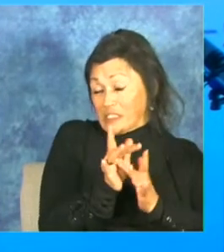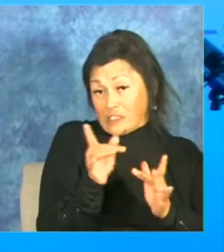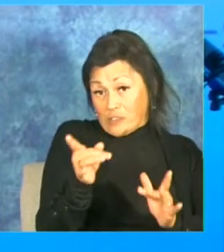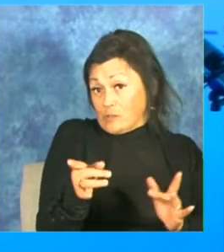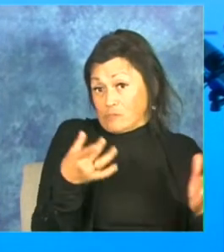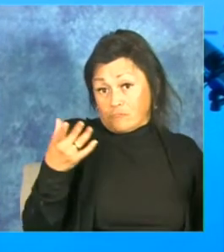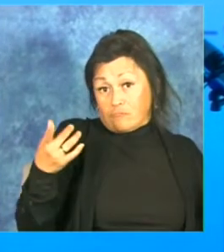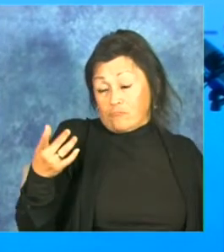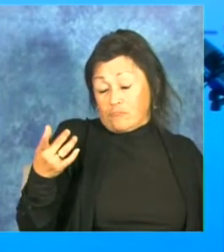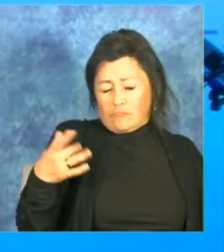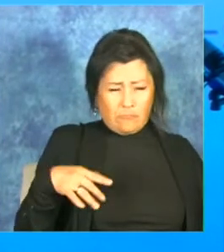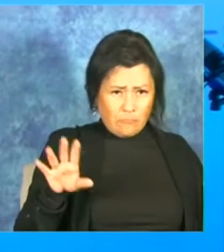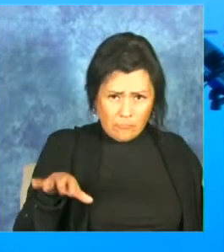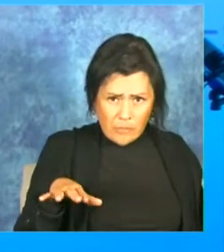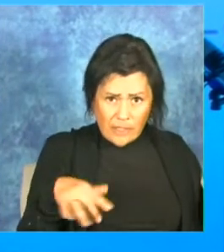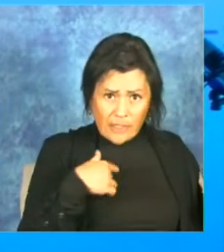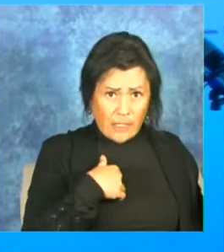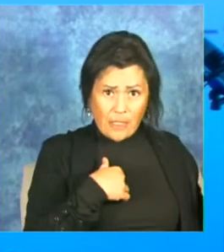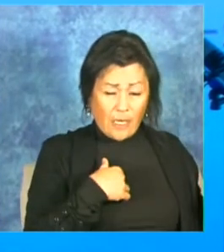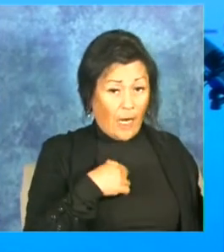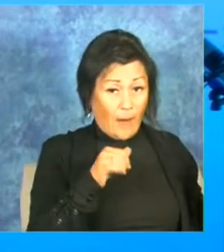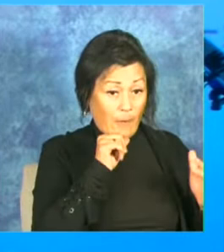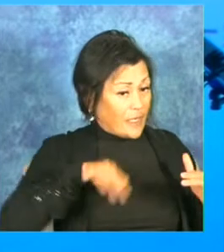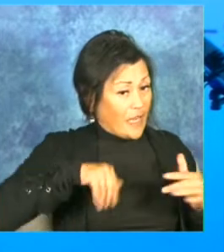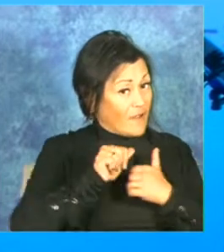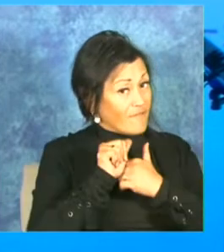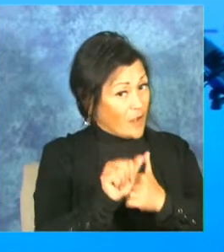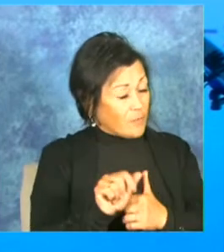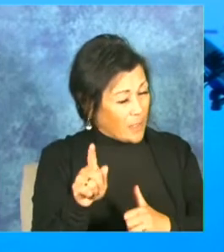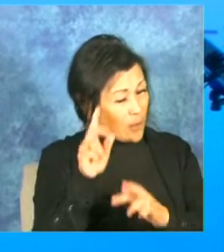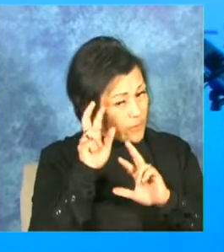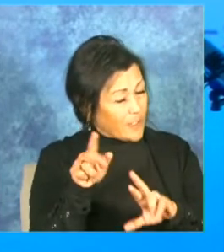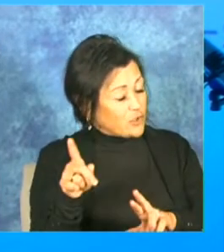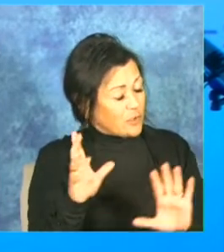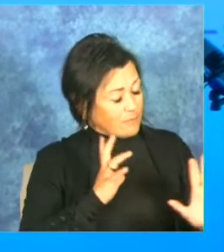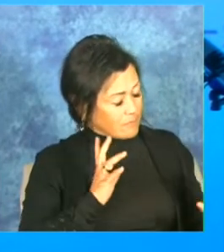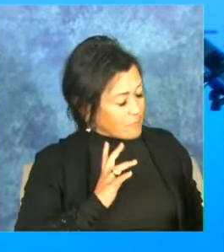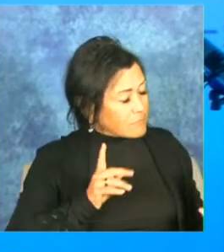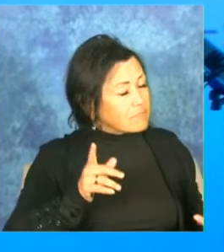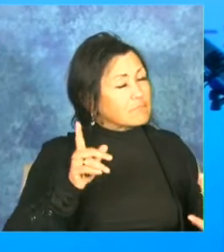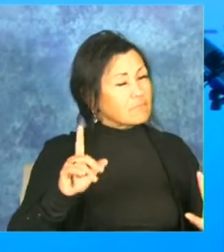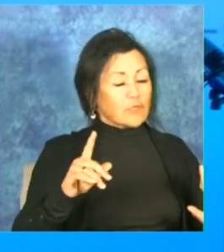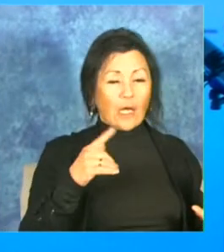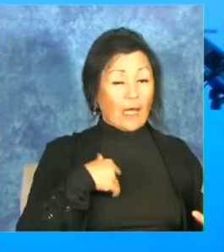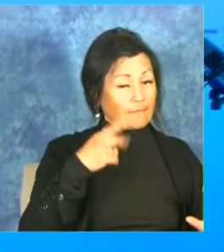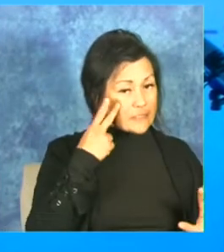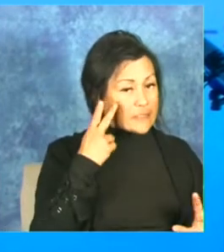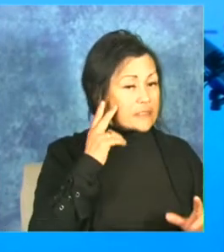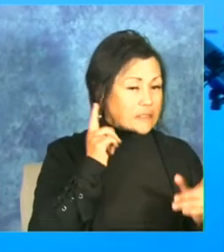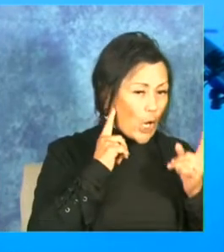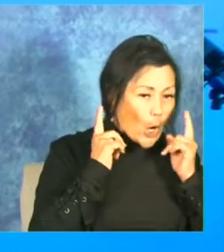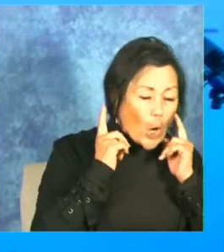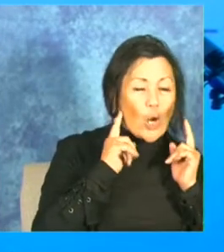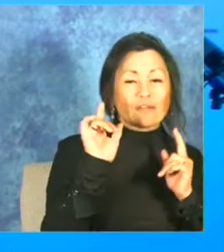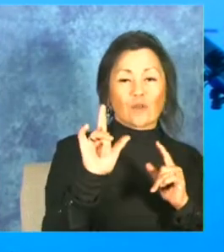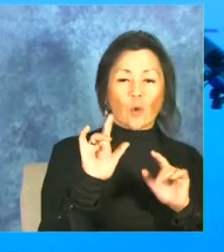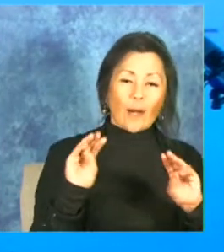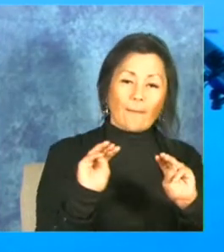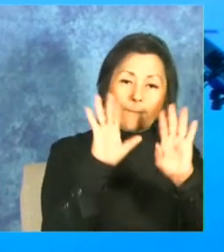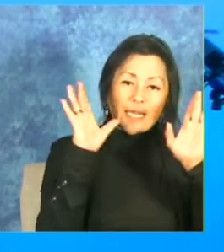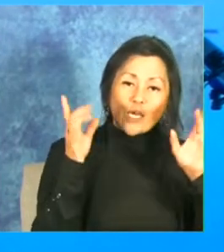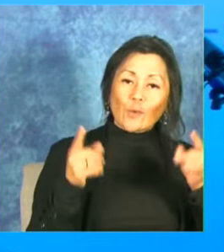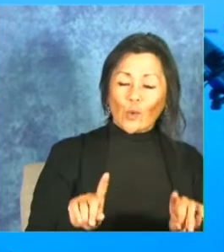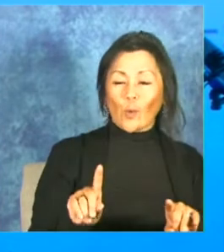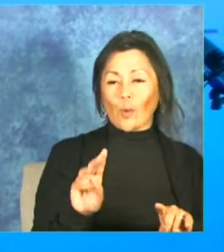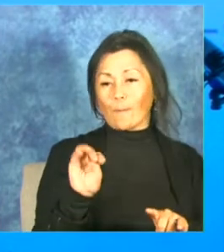you-hoo, that I'm not following yet, but I have respect for because I've seen, heard of the miracles you have done